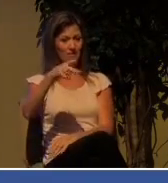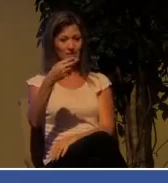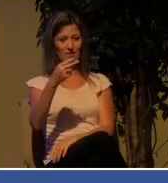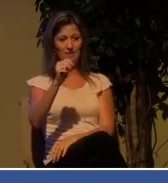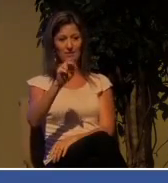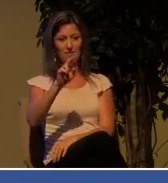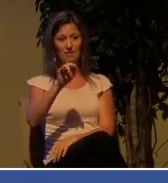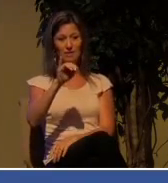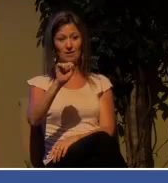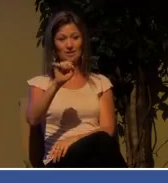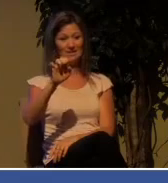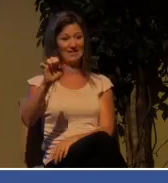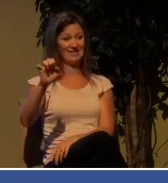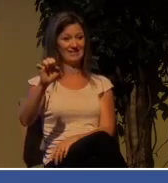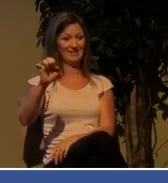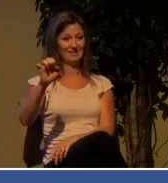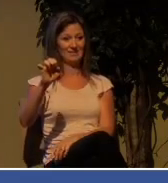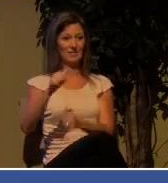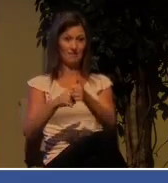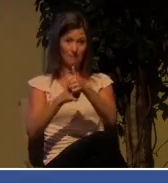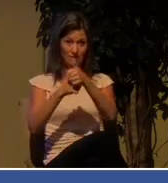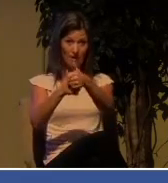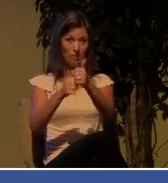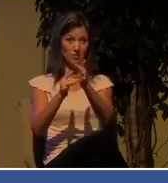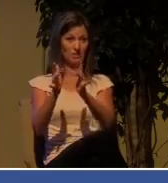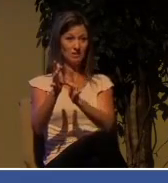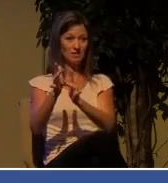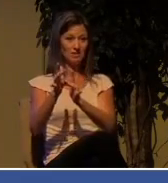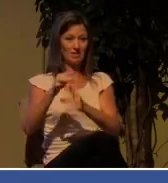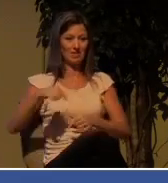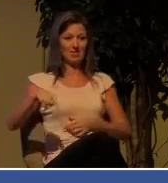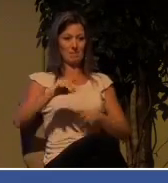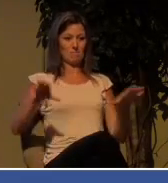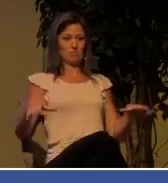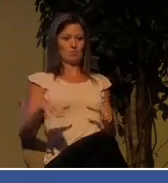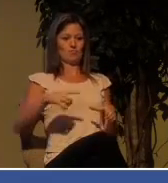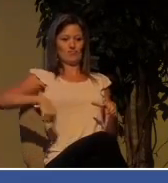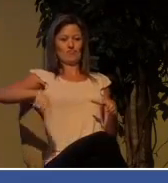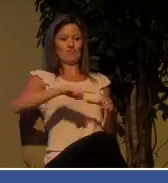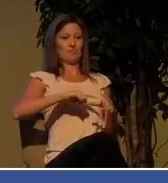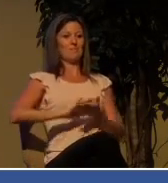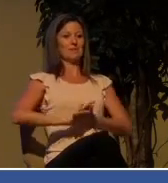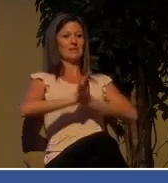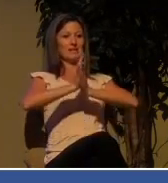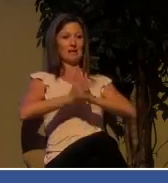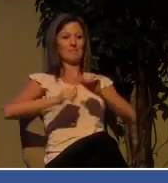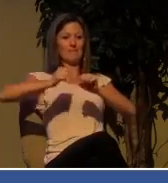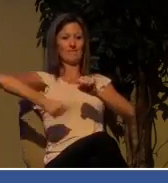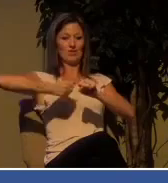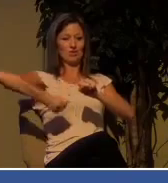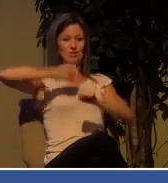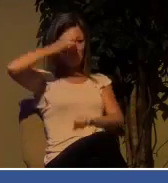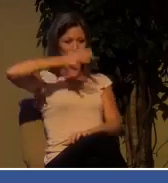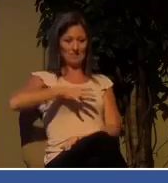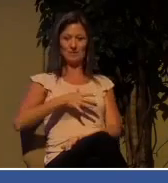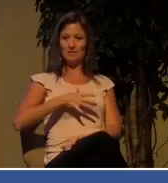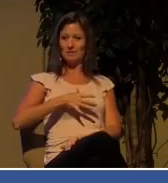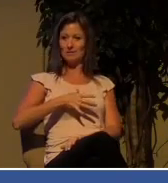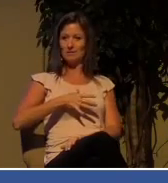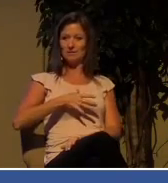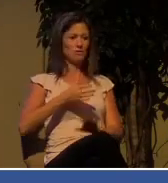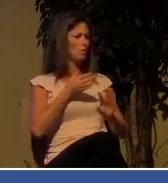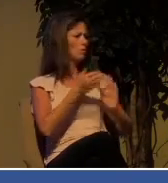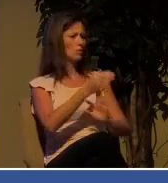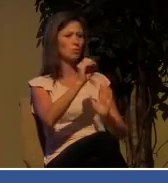Jesus and became fishers of men. Wherever you look throughout the entire